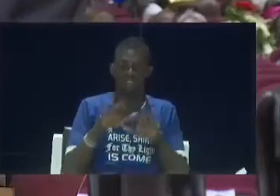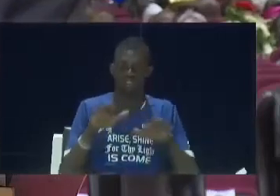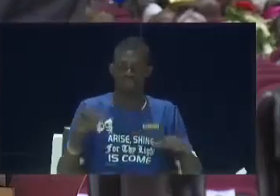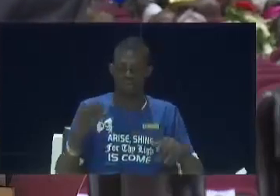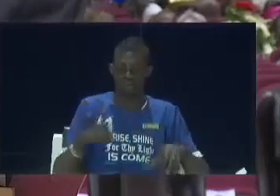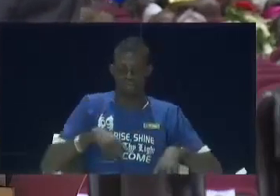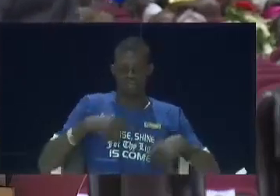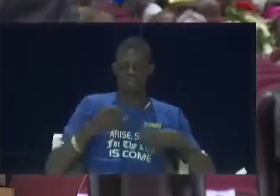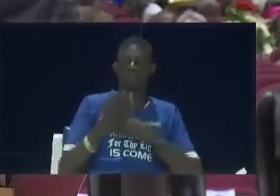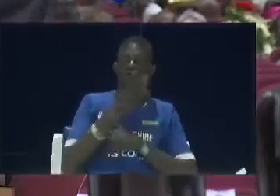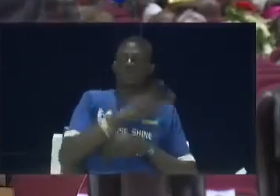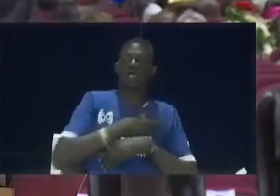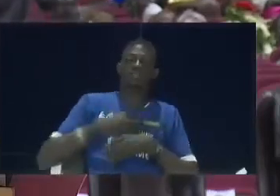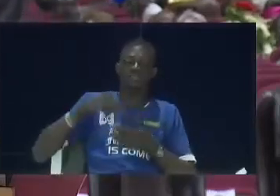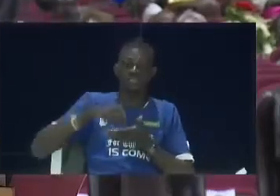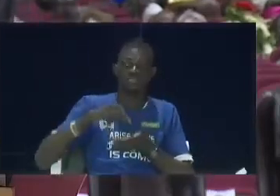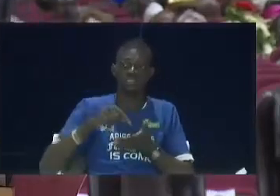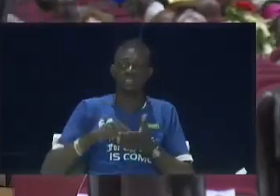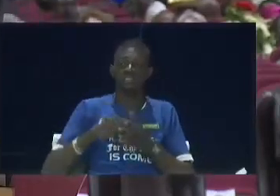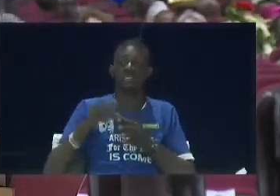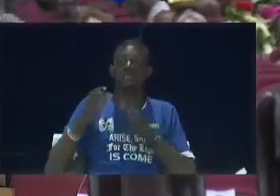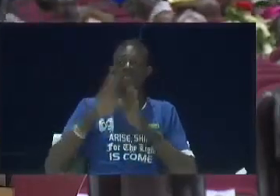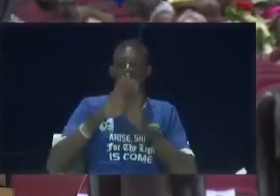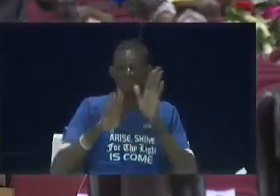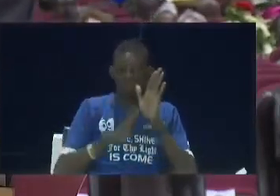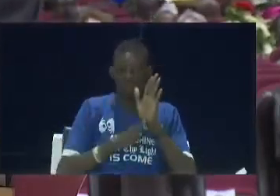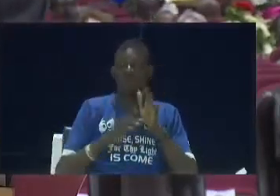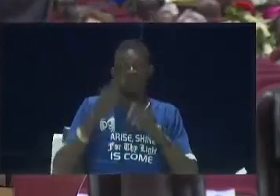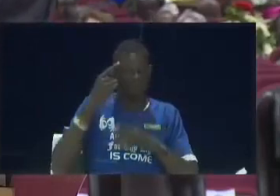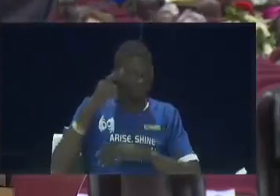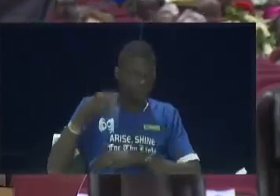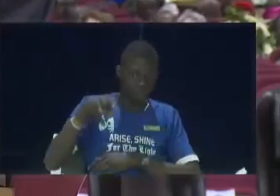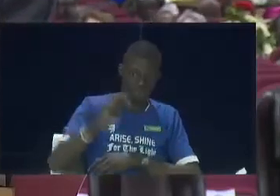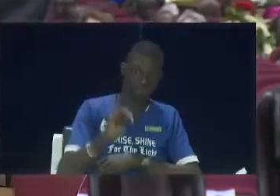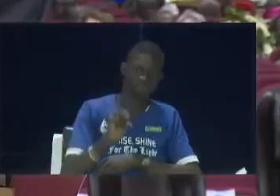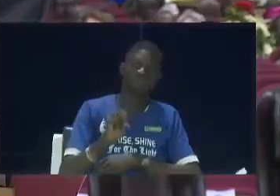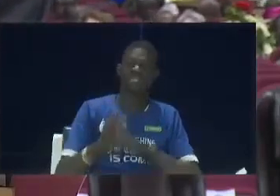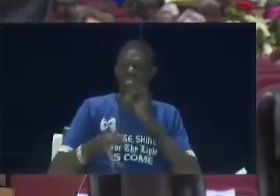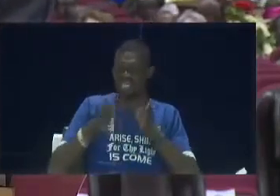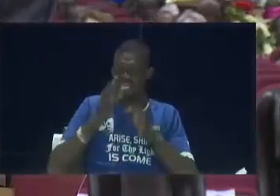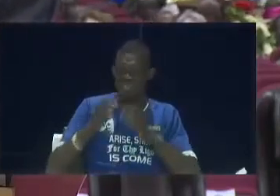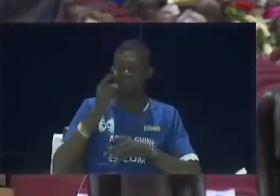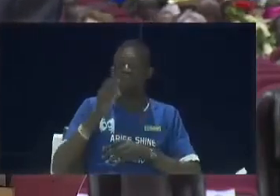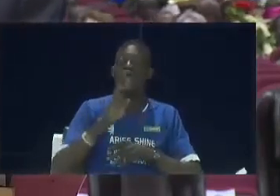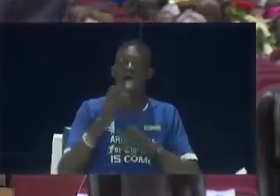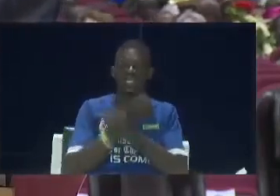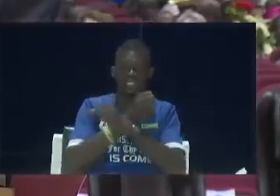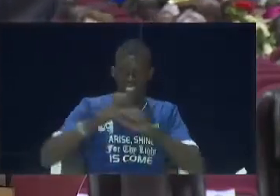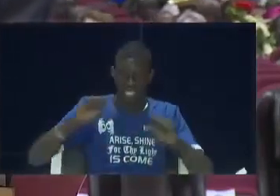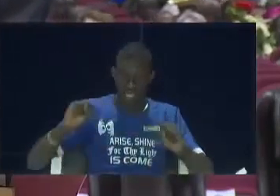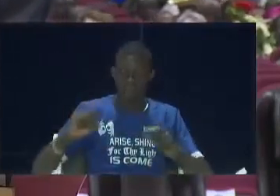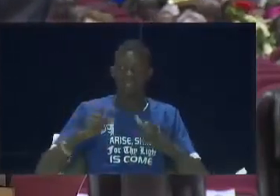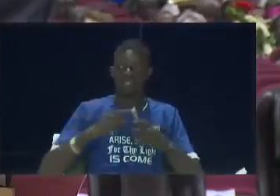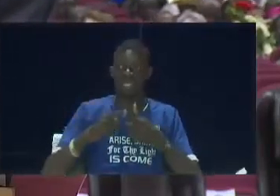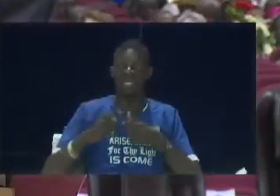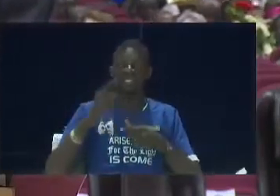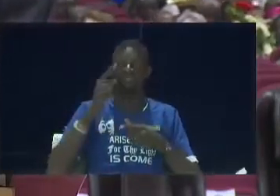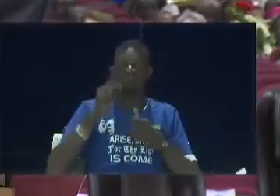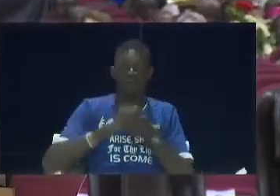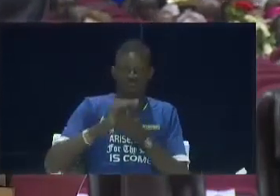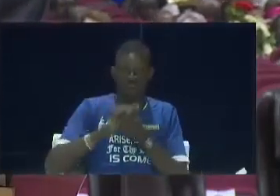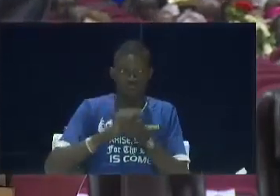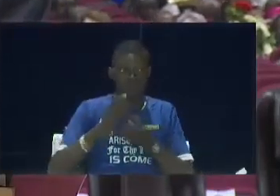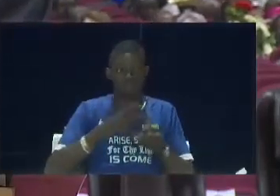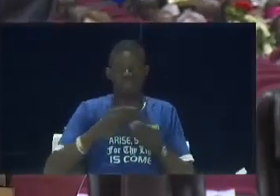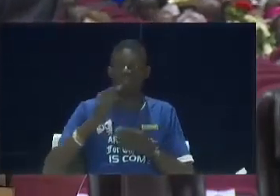God, and this scripture is for them. If you are saved, then you are washed, you